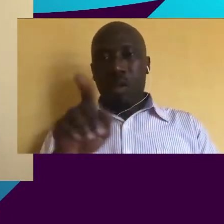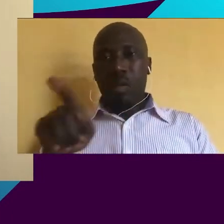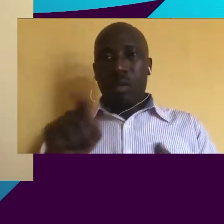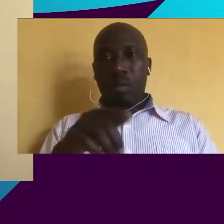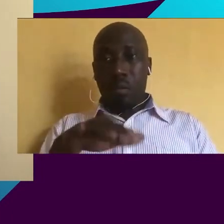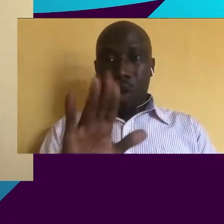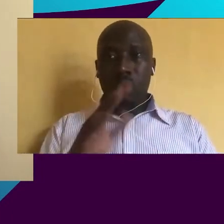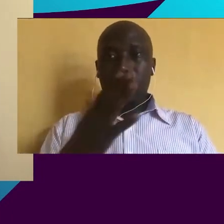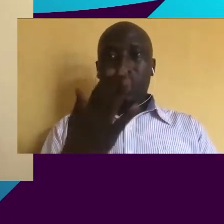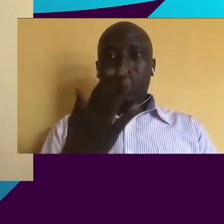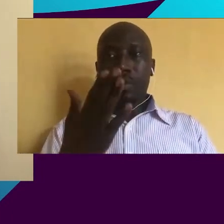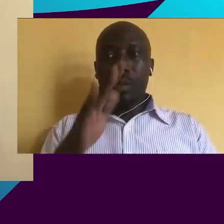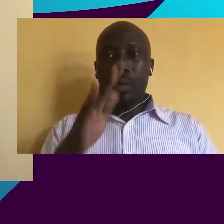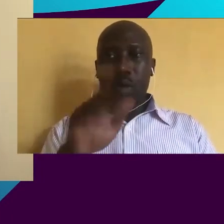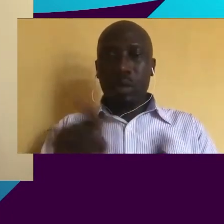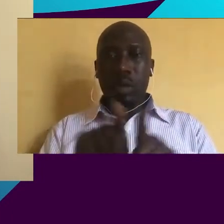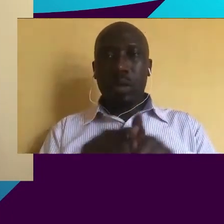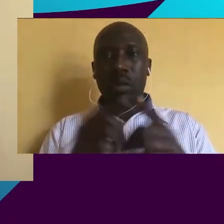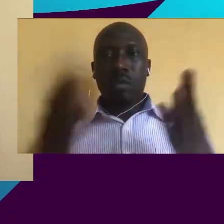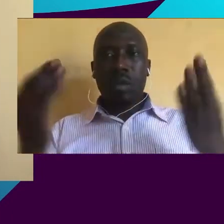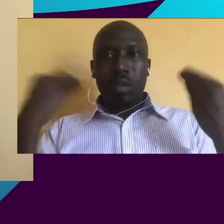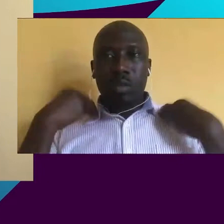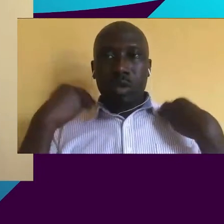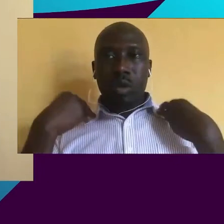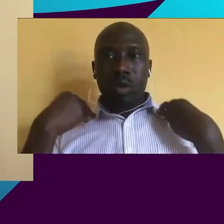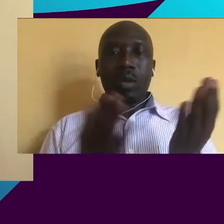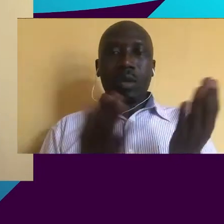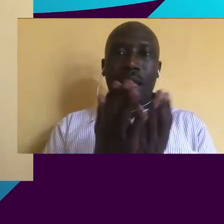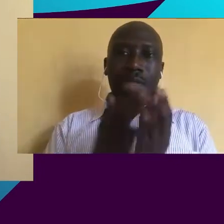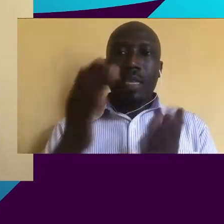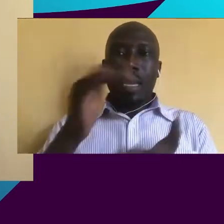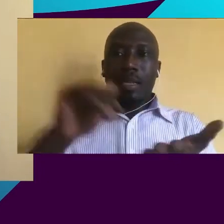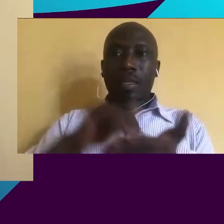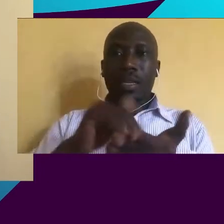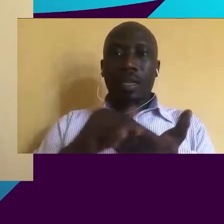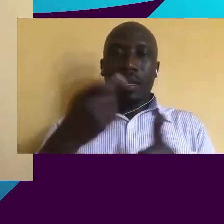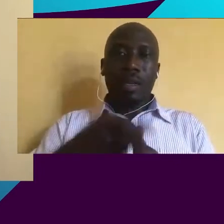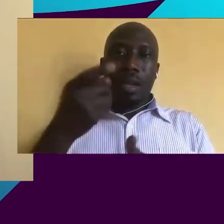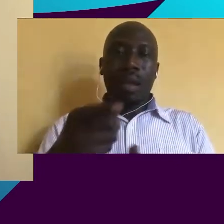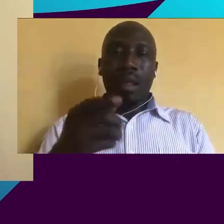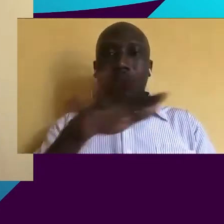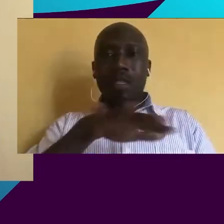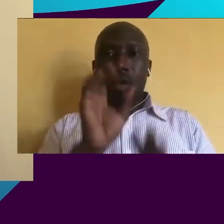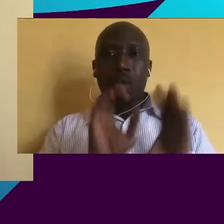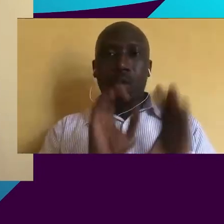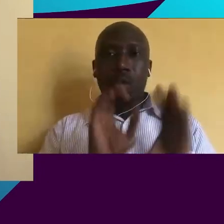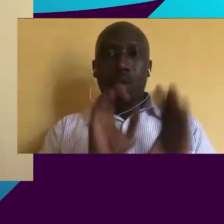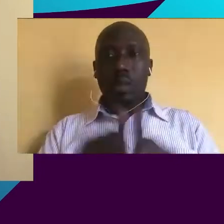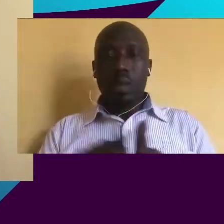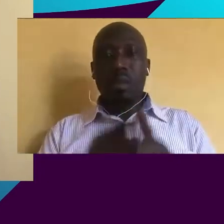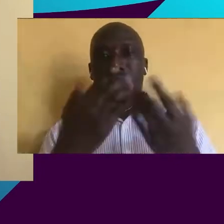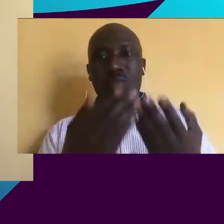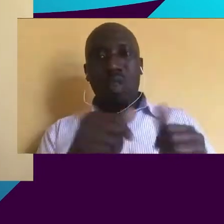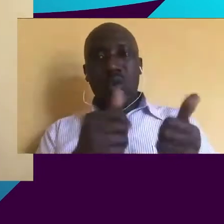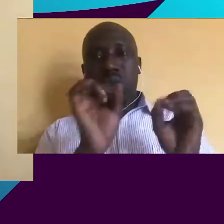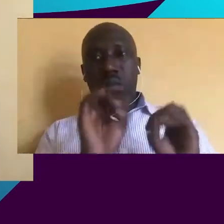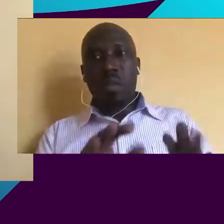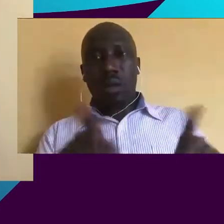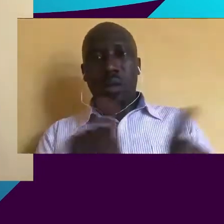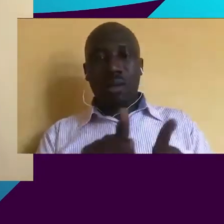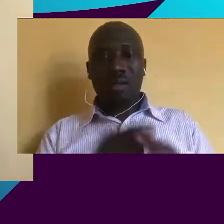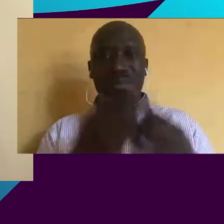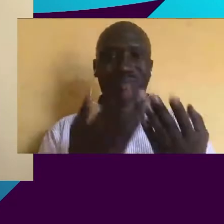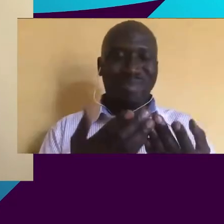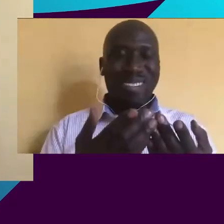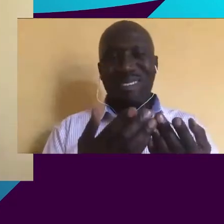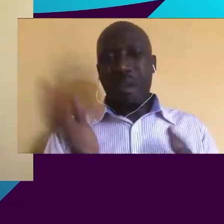most of the sports facilities in Kampala, they're not space, like they're not safe. They are rough surfaces